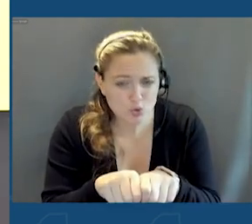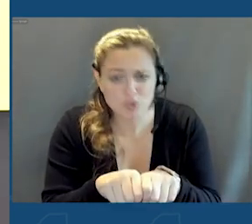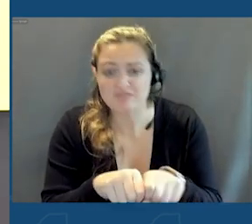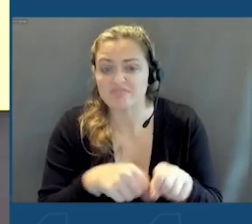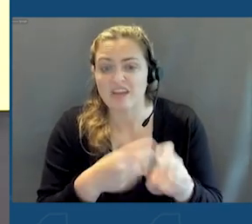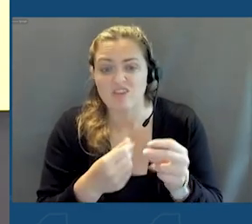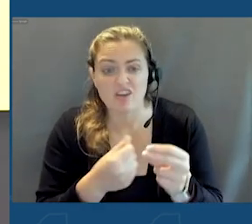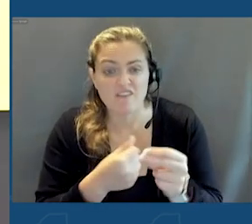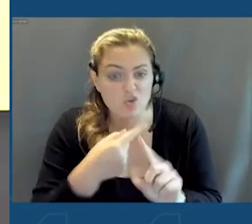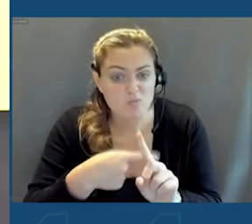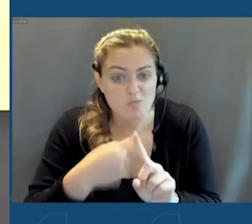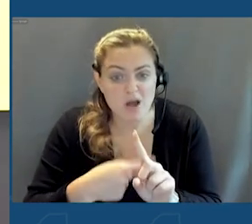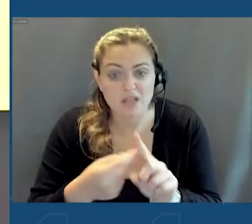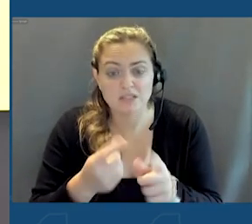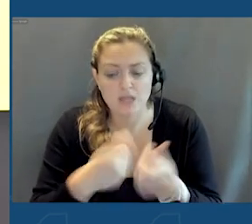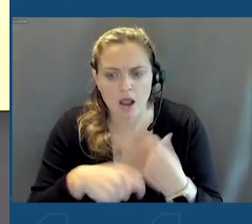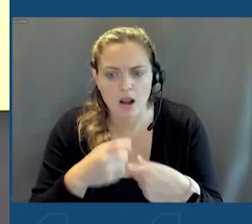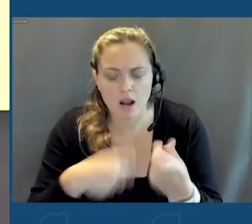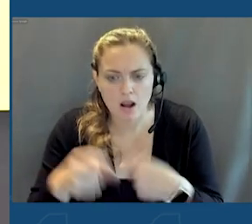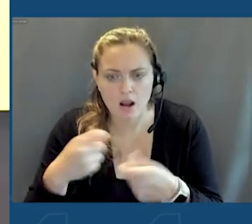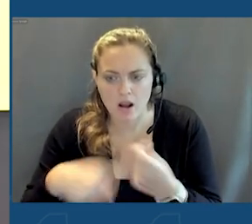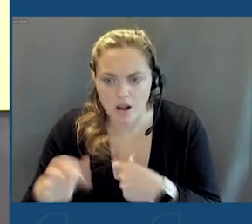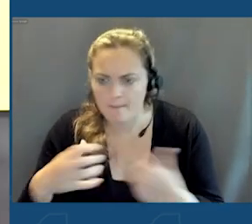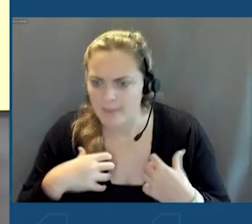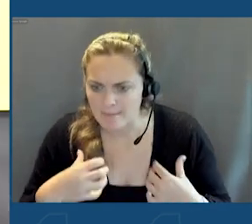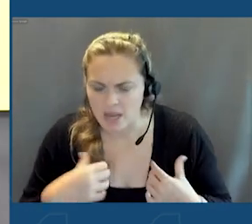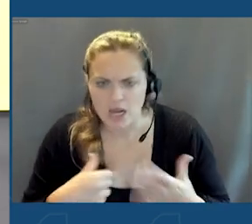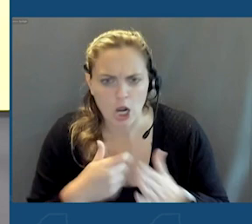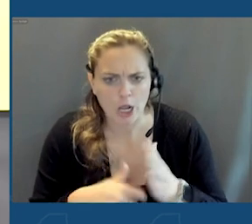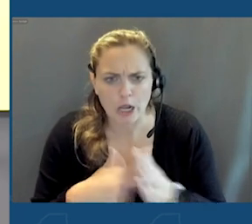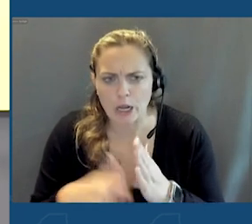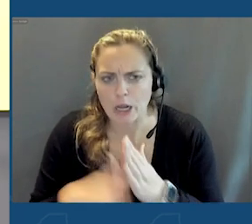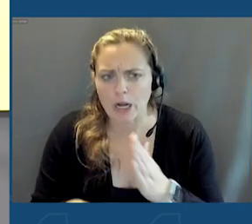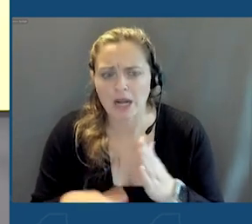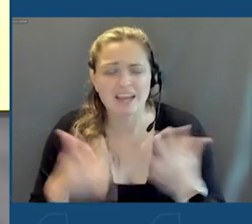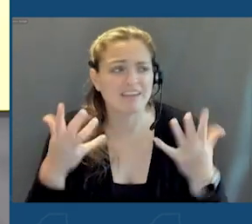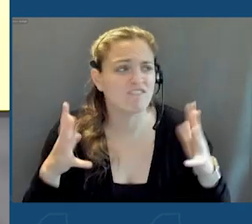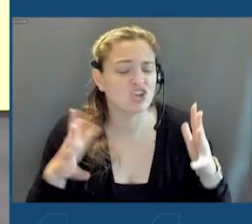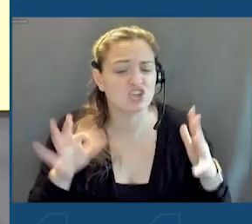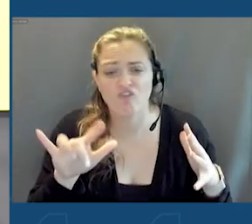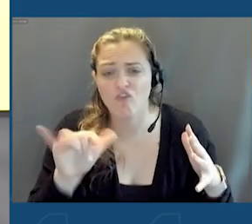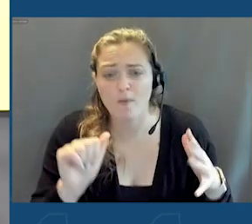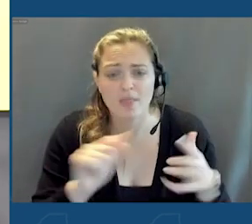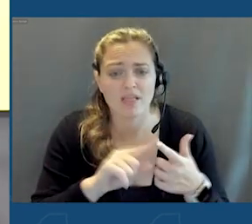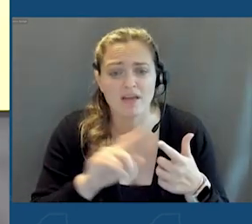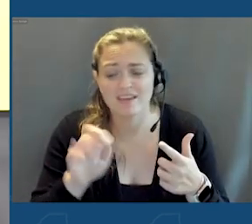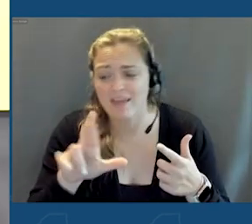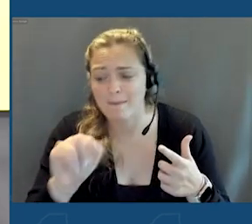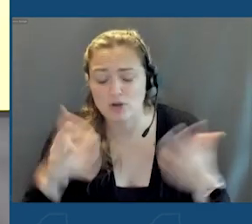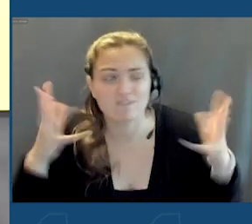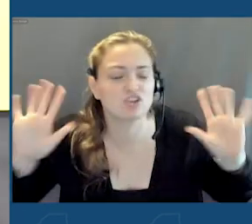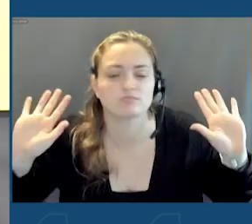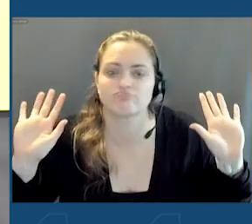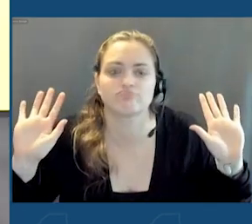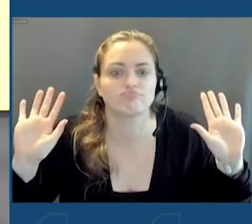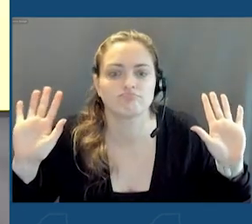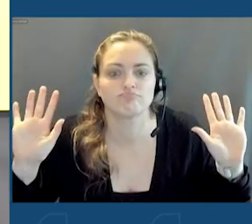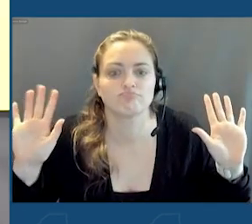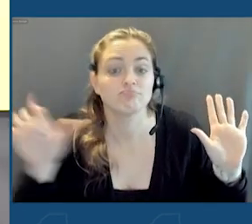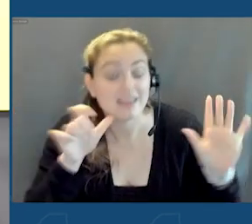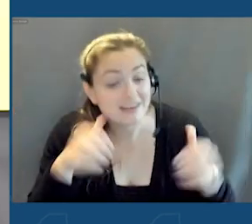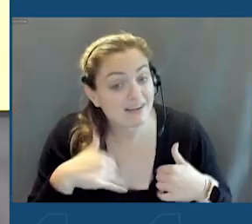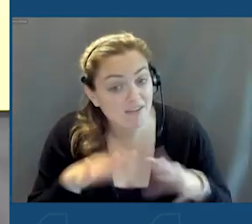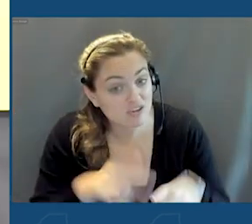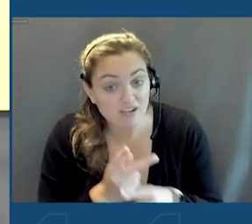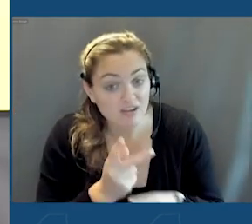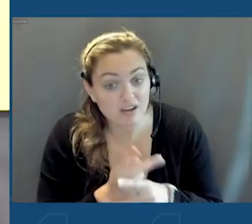the clothes, and the backpacks, and all the other costs. I just needed to get out of diapers and formula. And I didn't have childcare. I would have